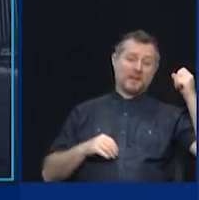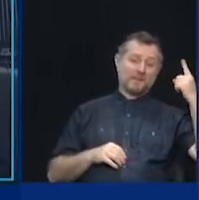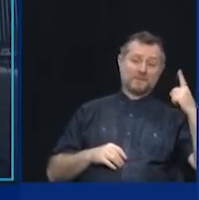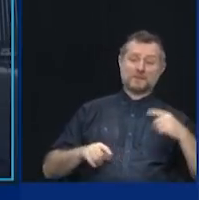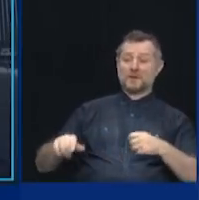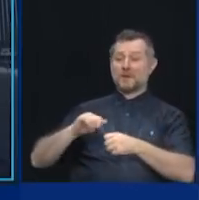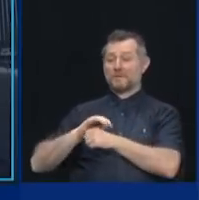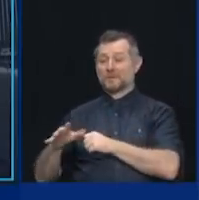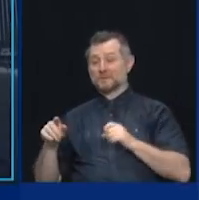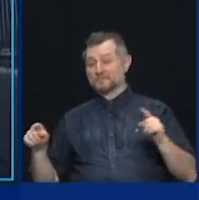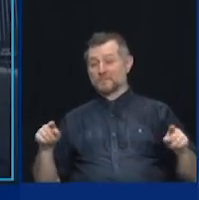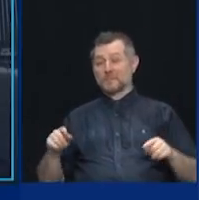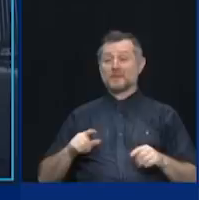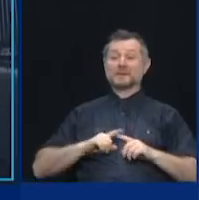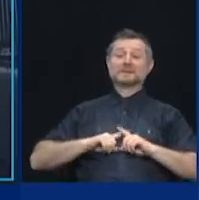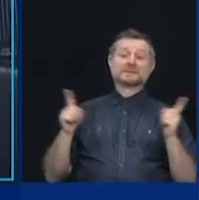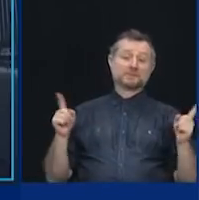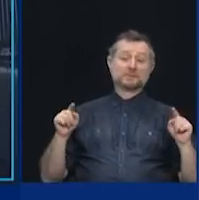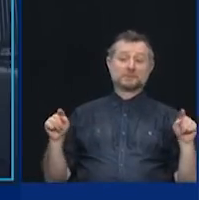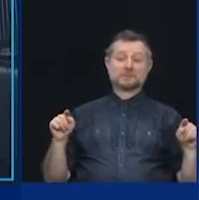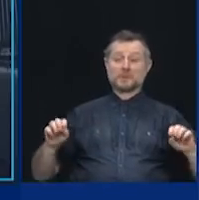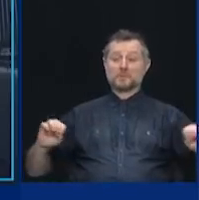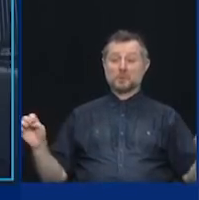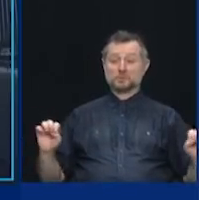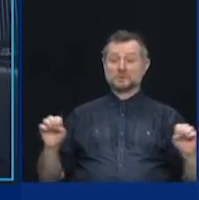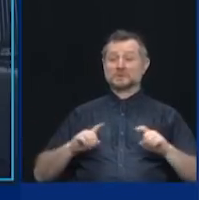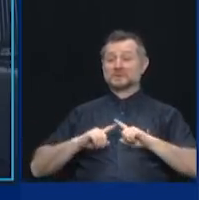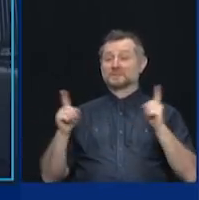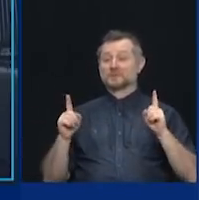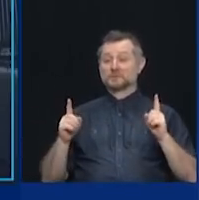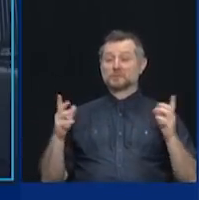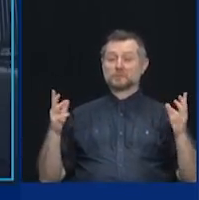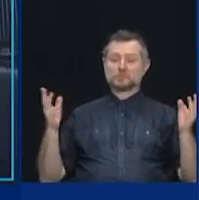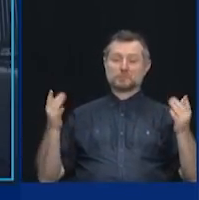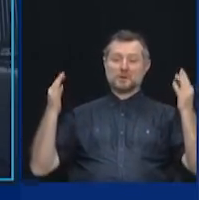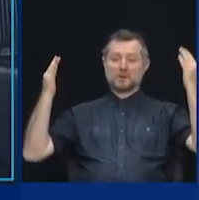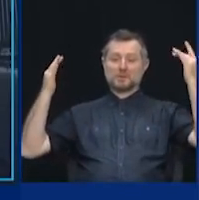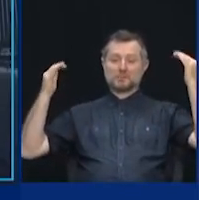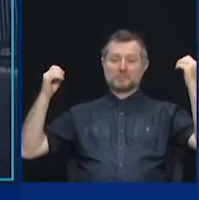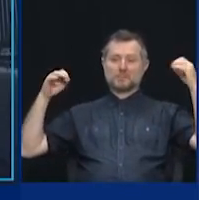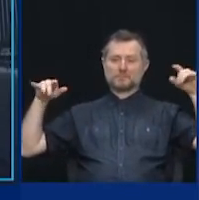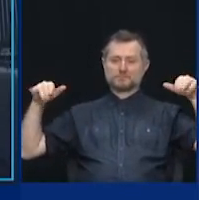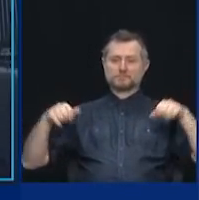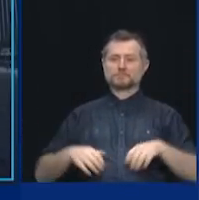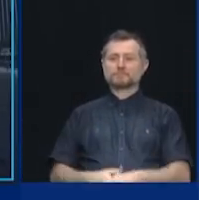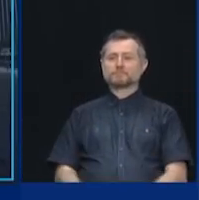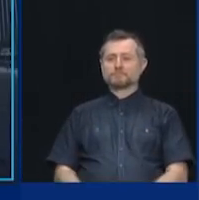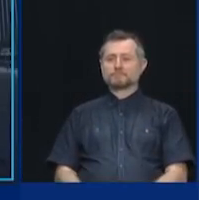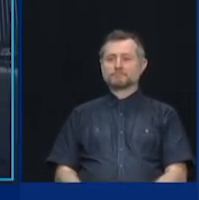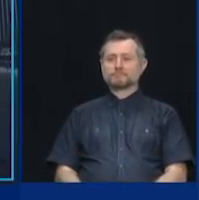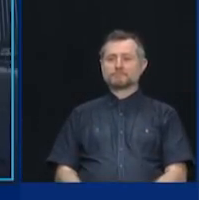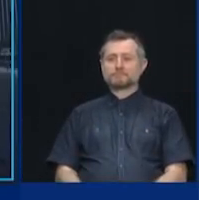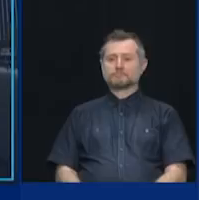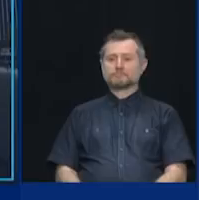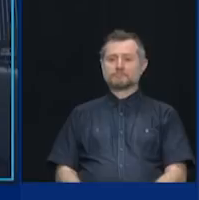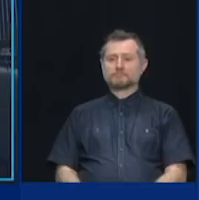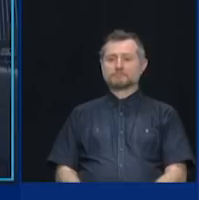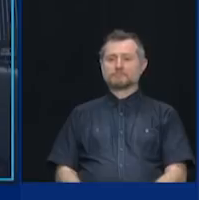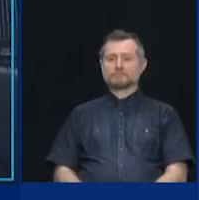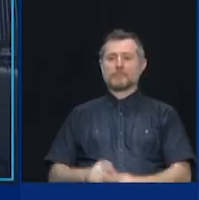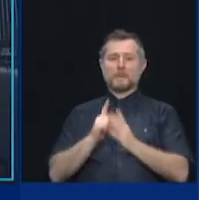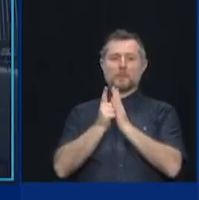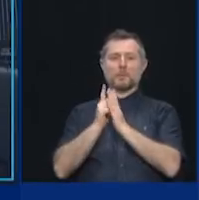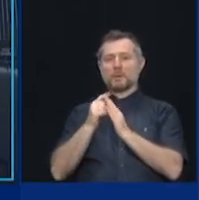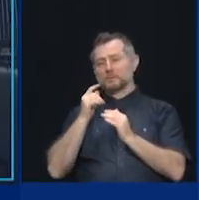Different emergencies, different tragedies, but both were moments where people had to step forward and find